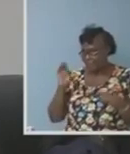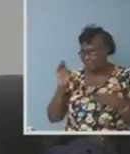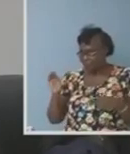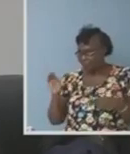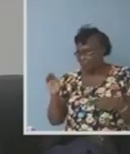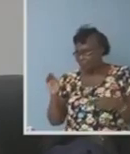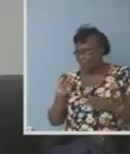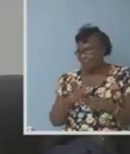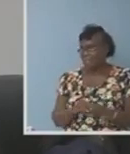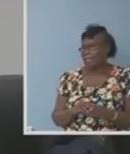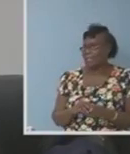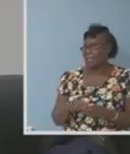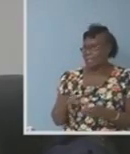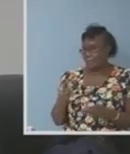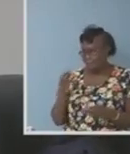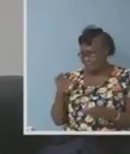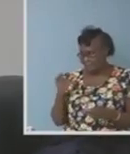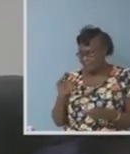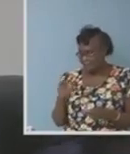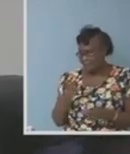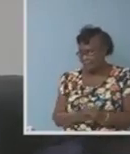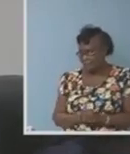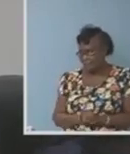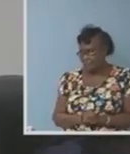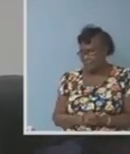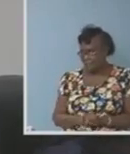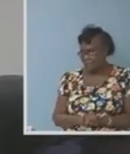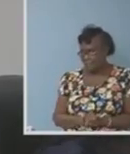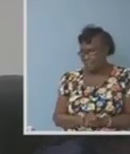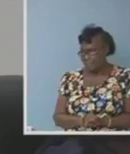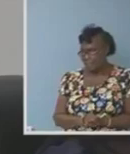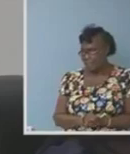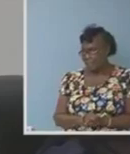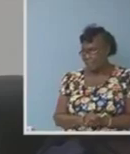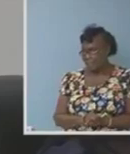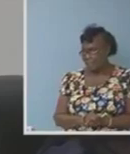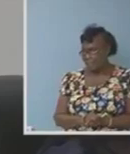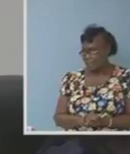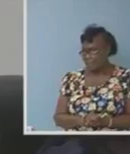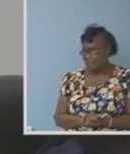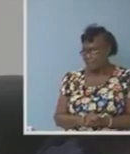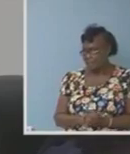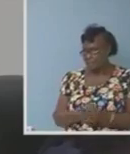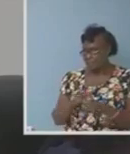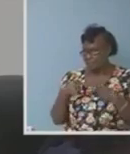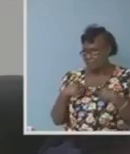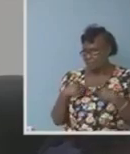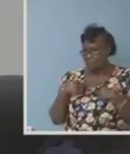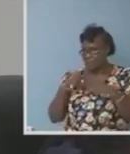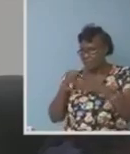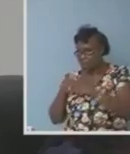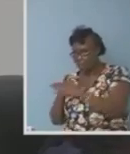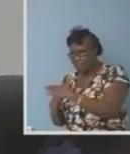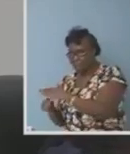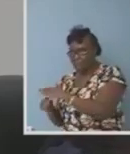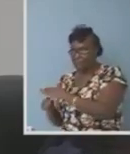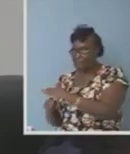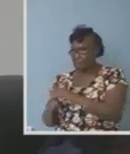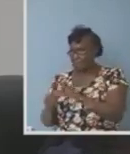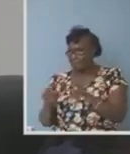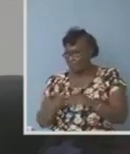COVID, this is our normal flu season, where we do have influenza patients that we also isolate in the same